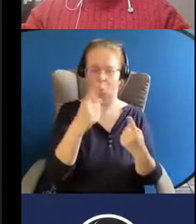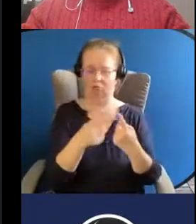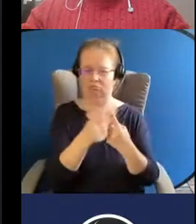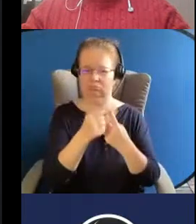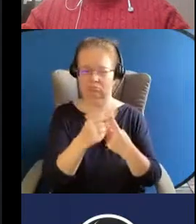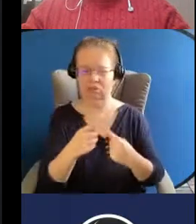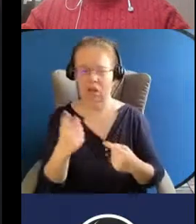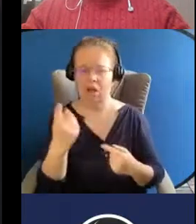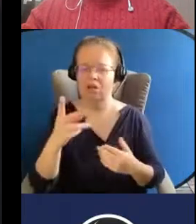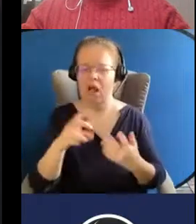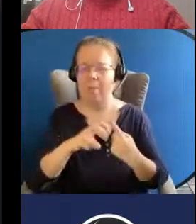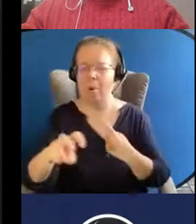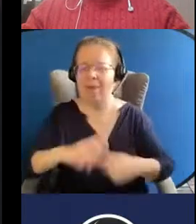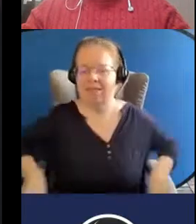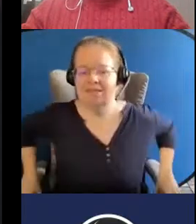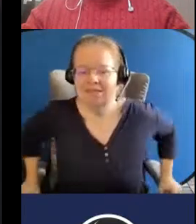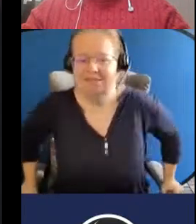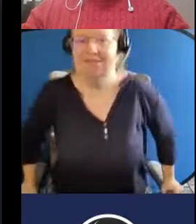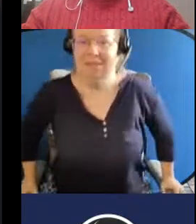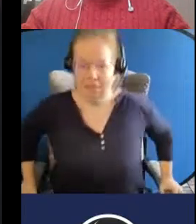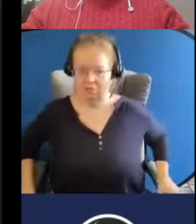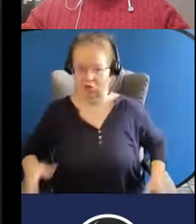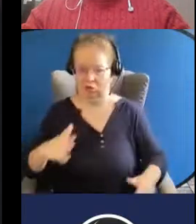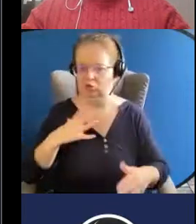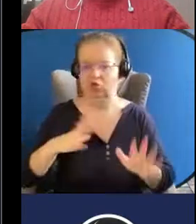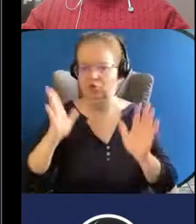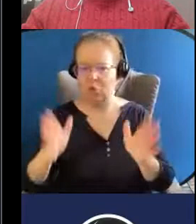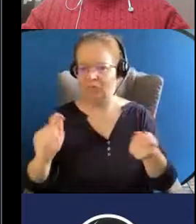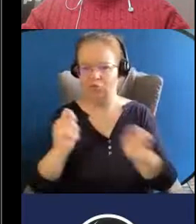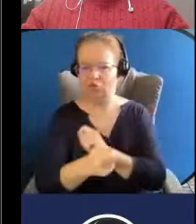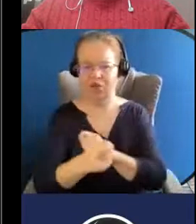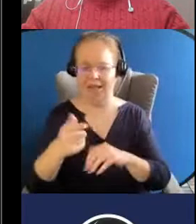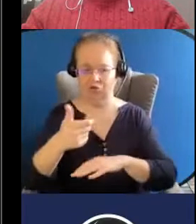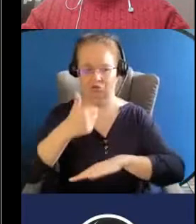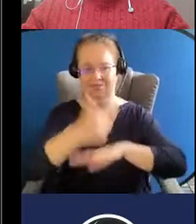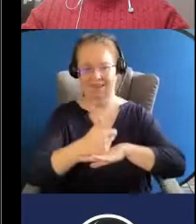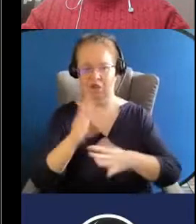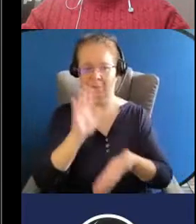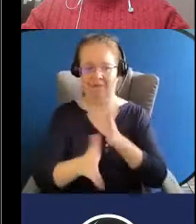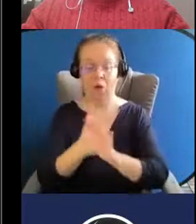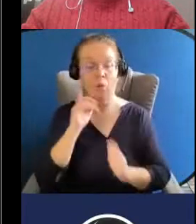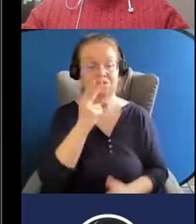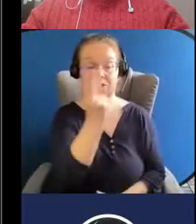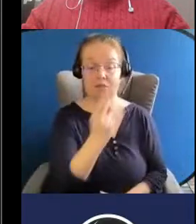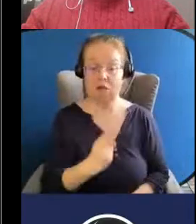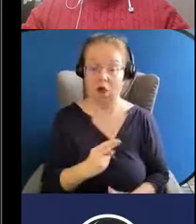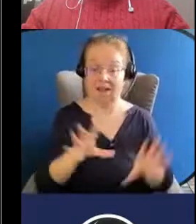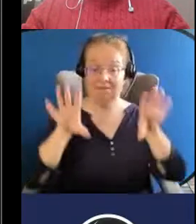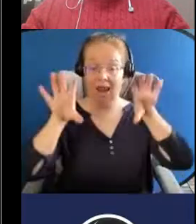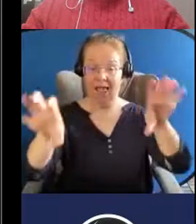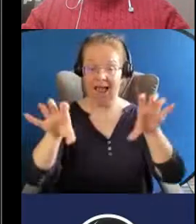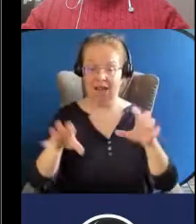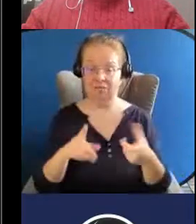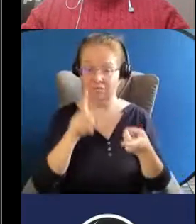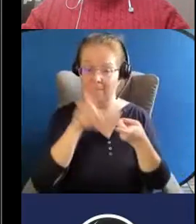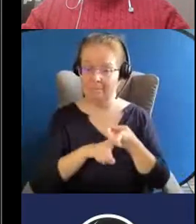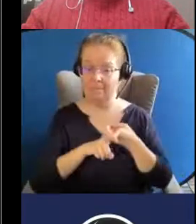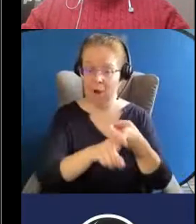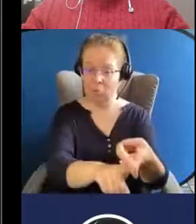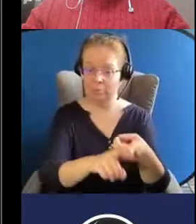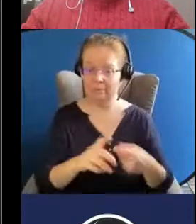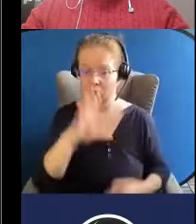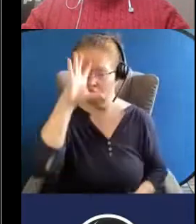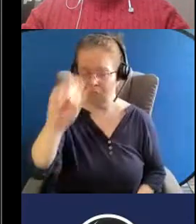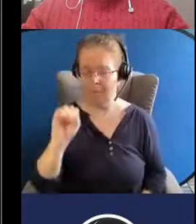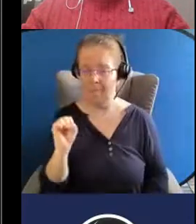thinking back to mobility, not having to change the setup of your windows, once you've defined a layout, you can actually have that layout